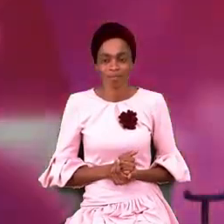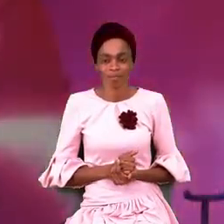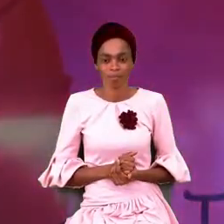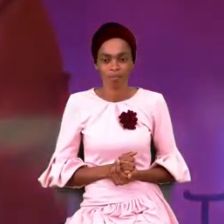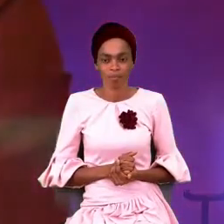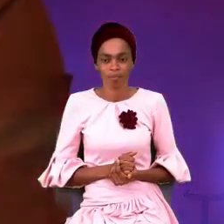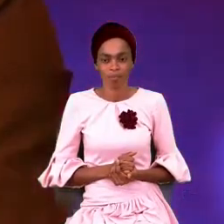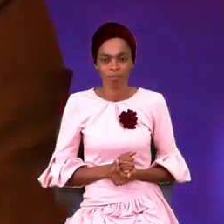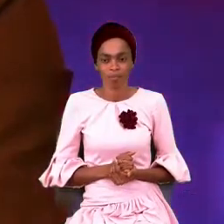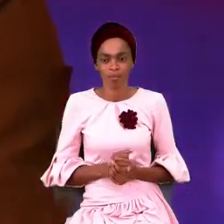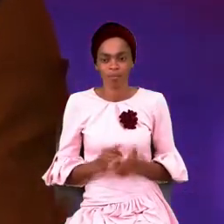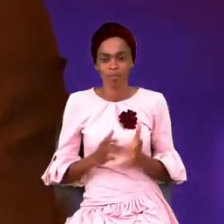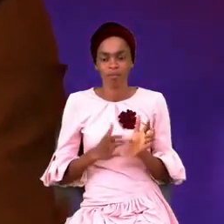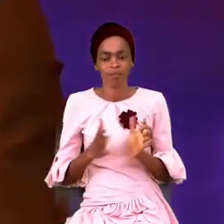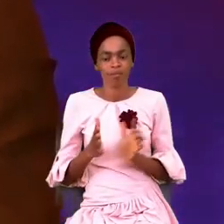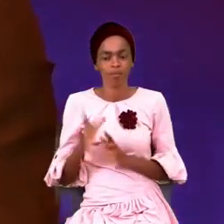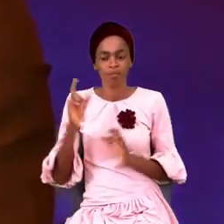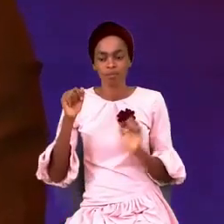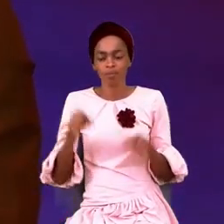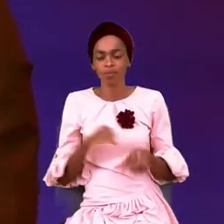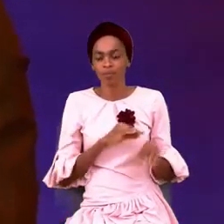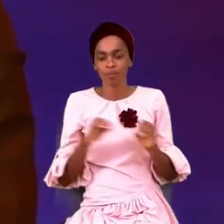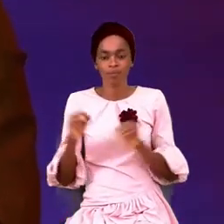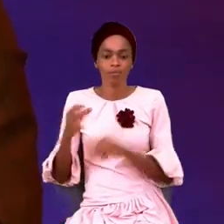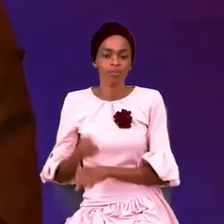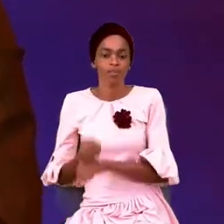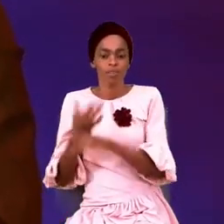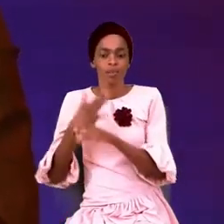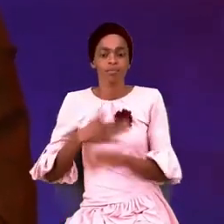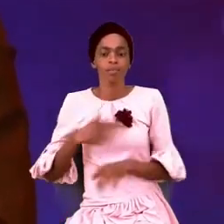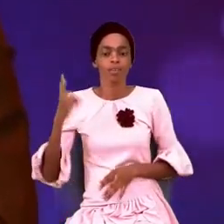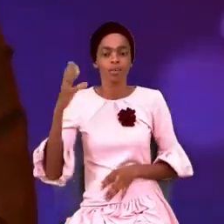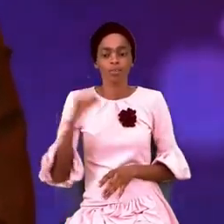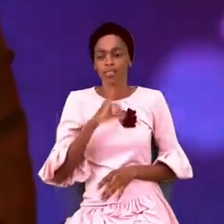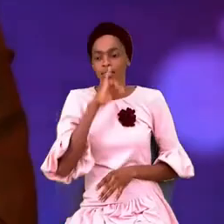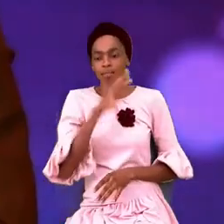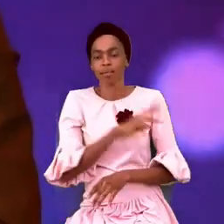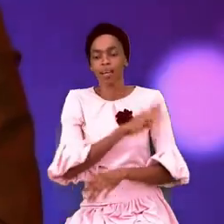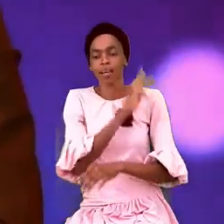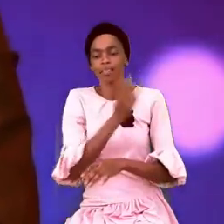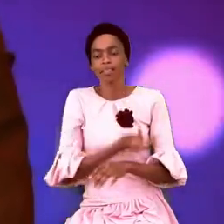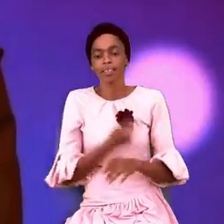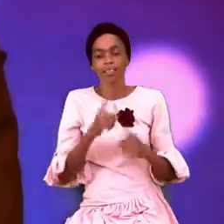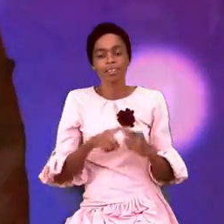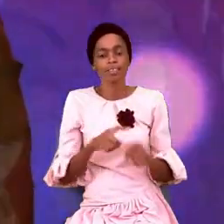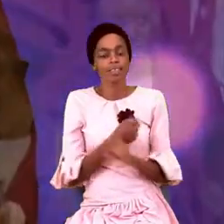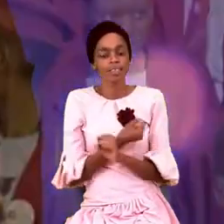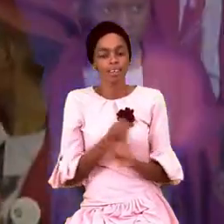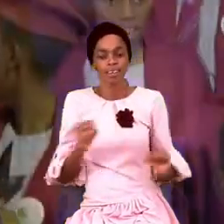to save. He is mighty to save.